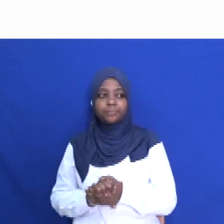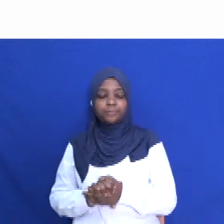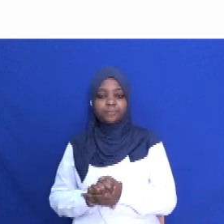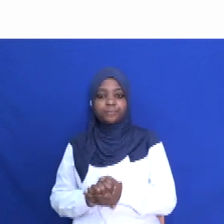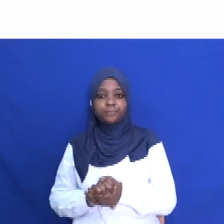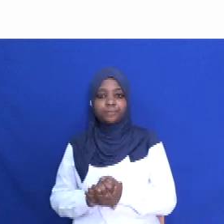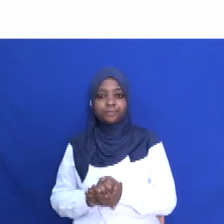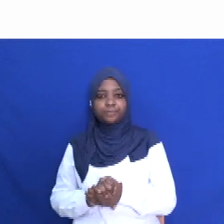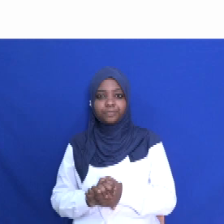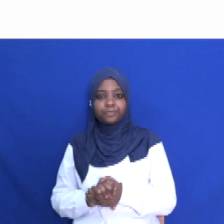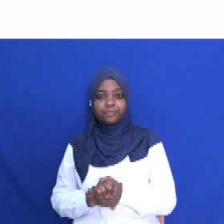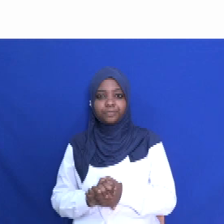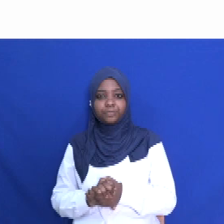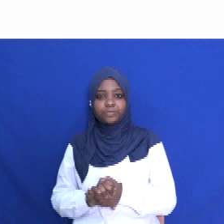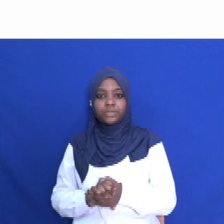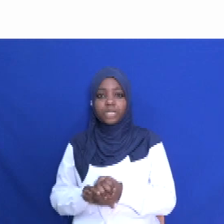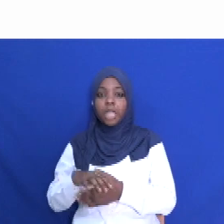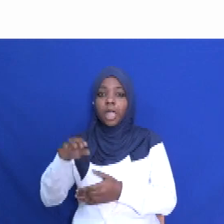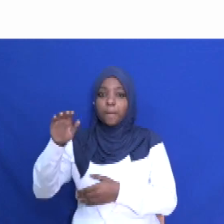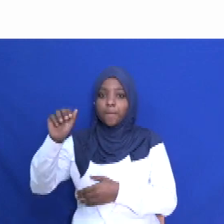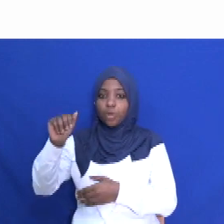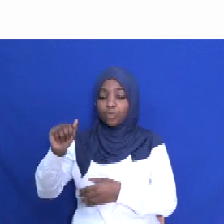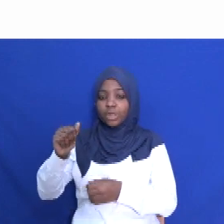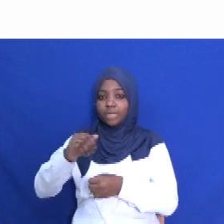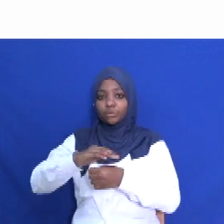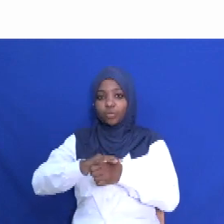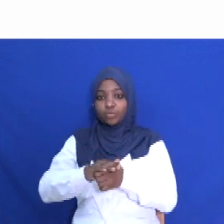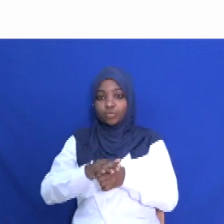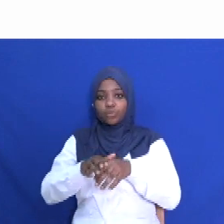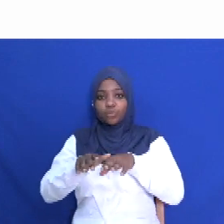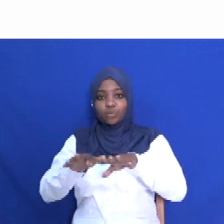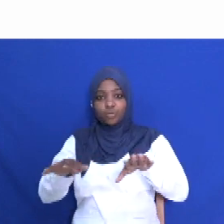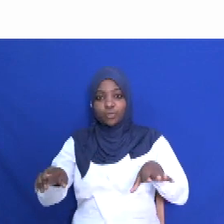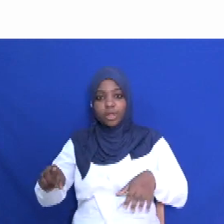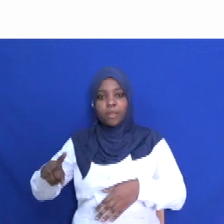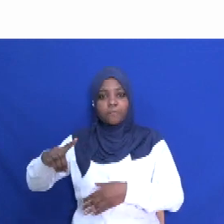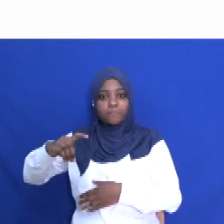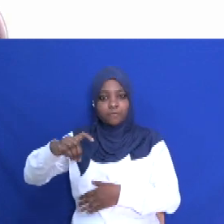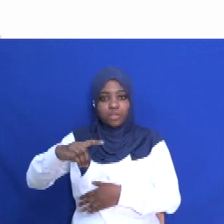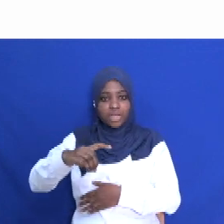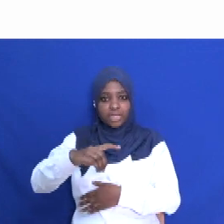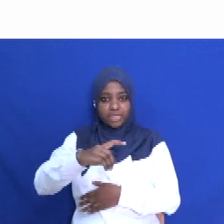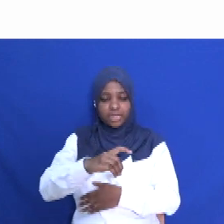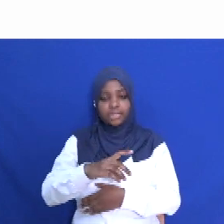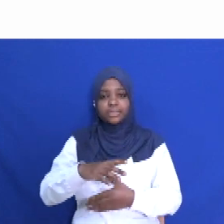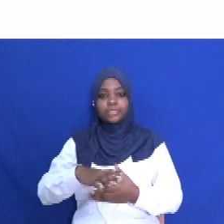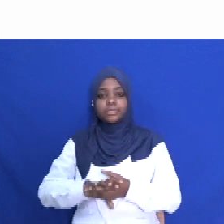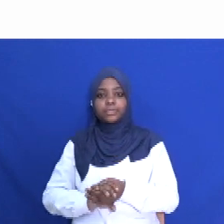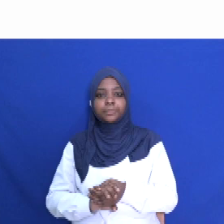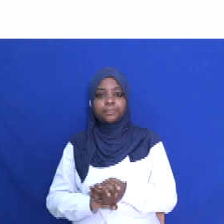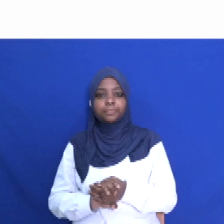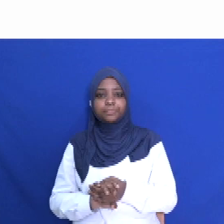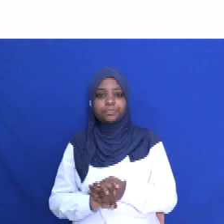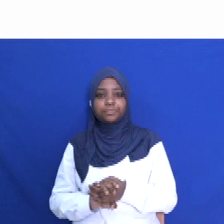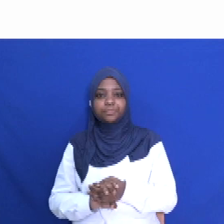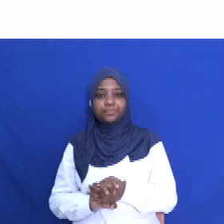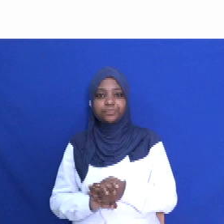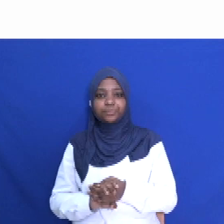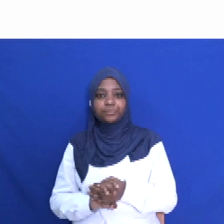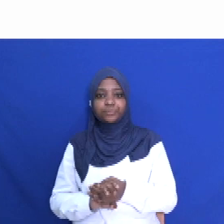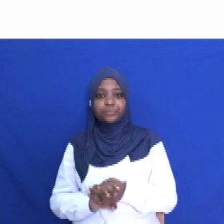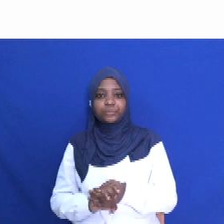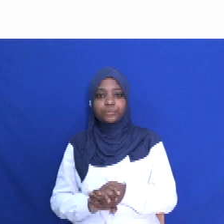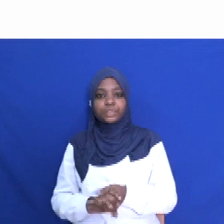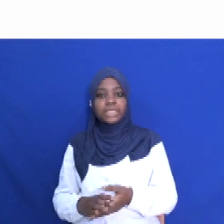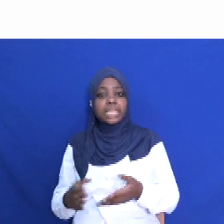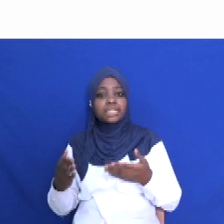coronavirus. So in order to be away from this disease, we have to wash, to clean our